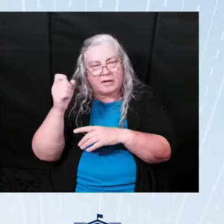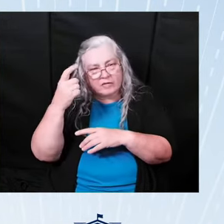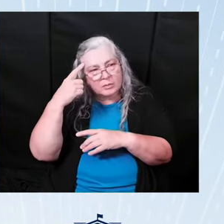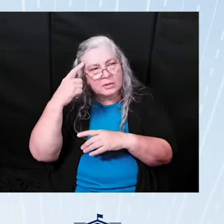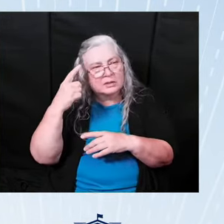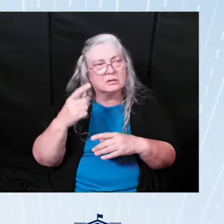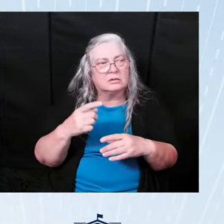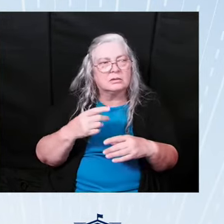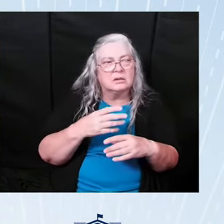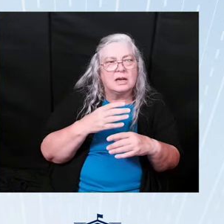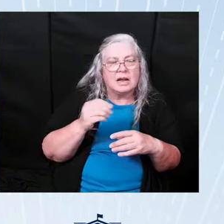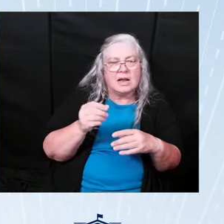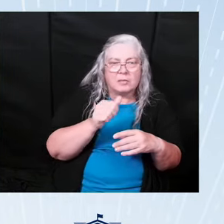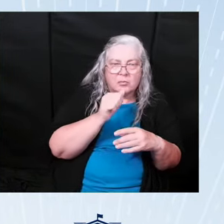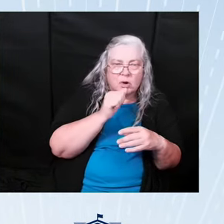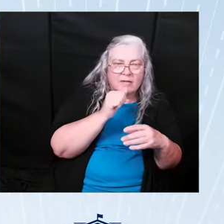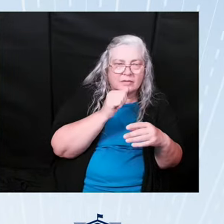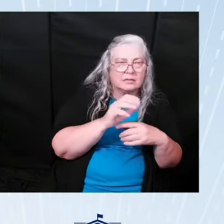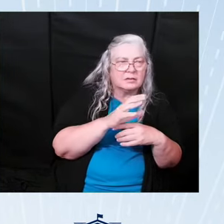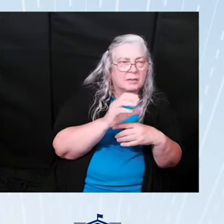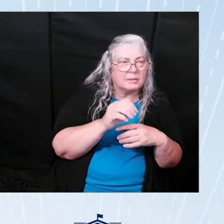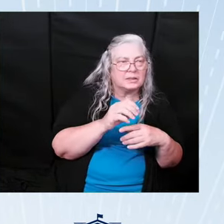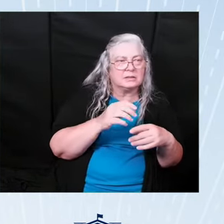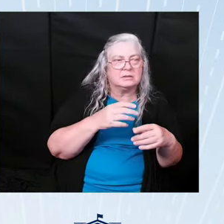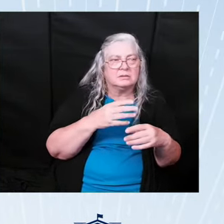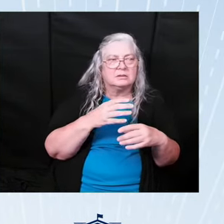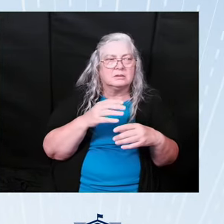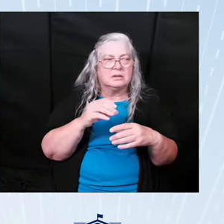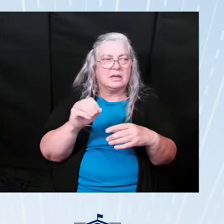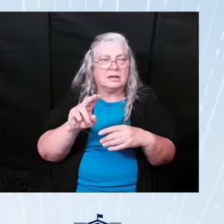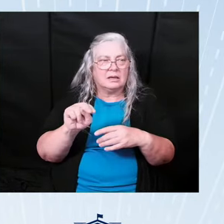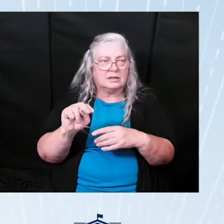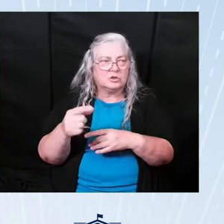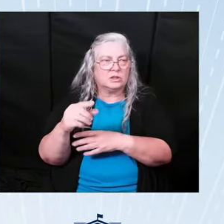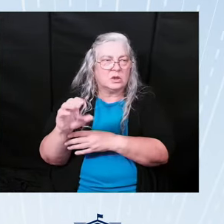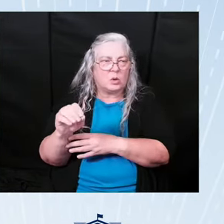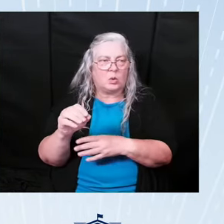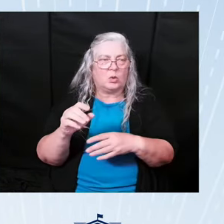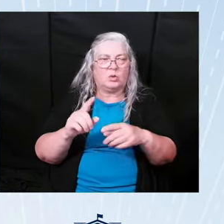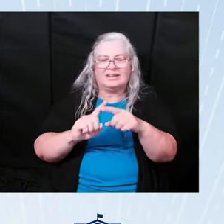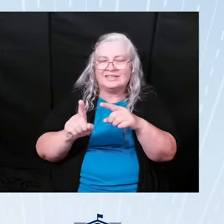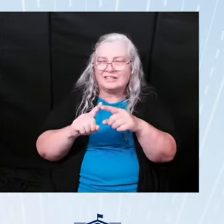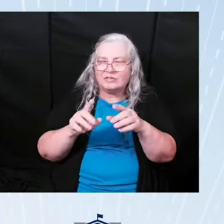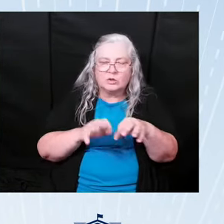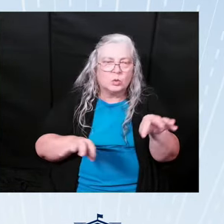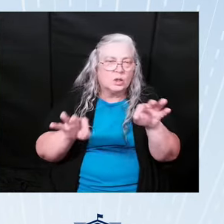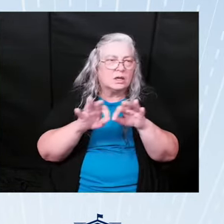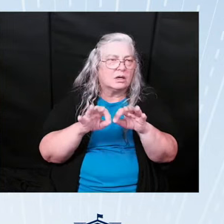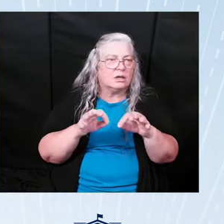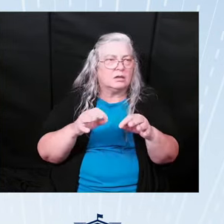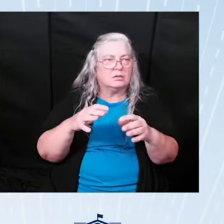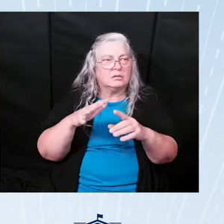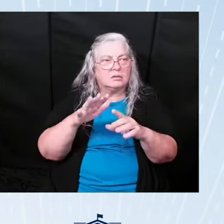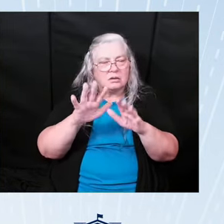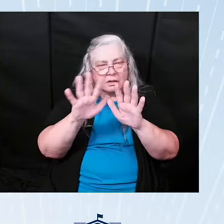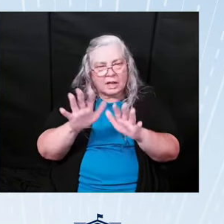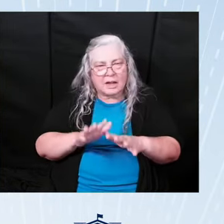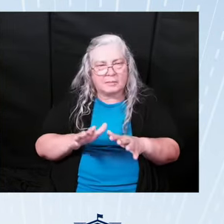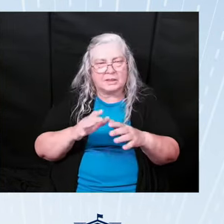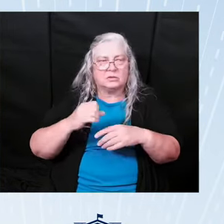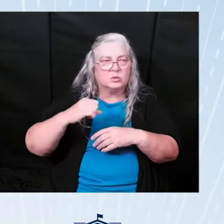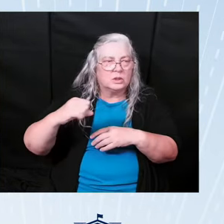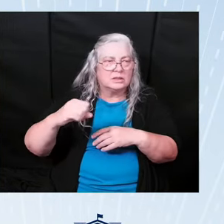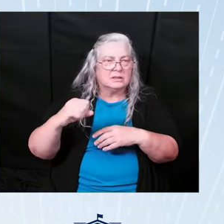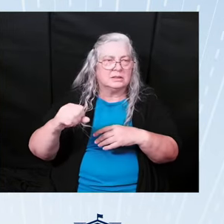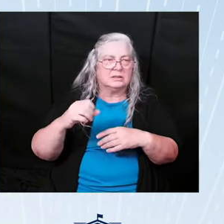level? And identifying pressing gaps and challenges inhibiting kind of an all-inclusive solutions.